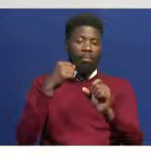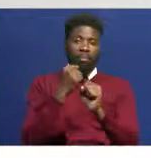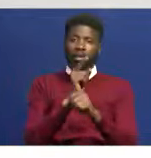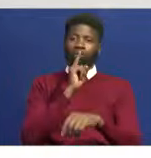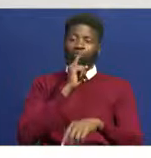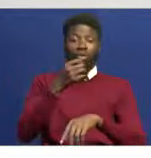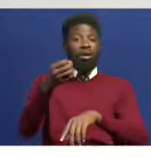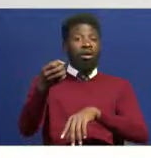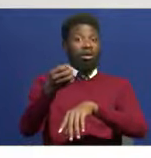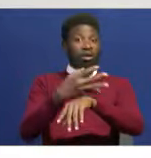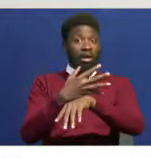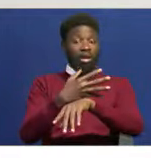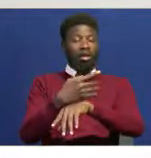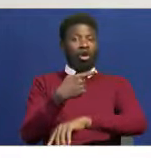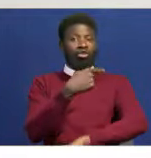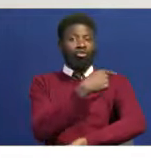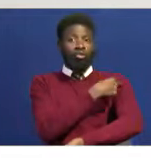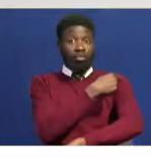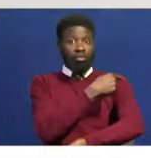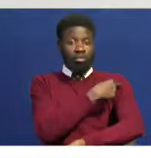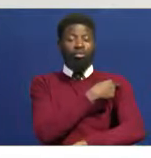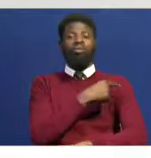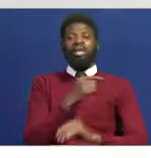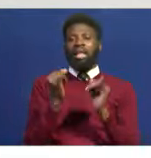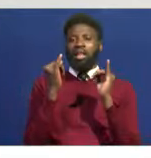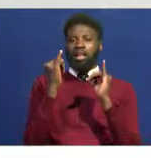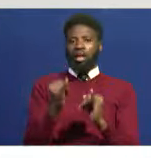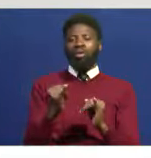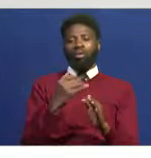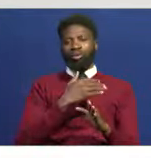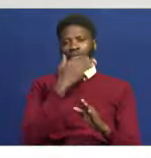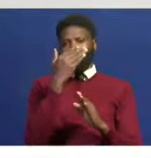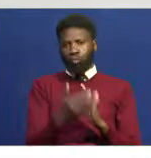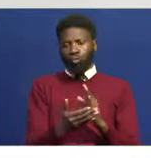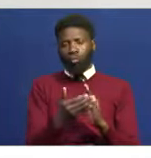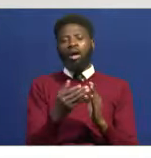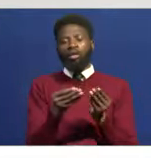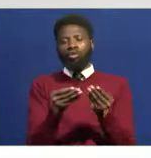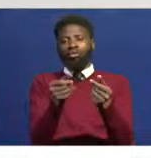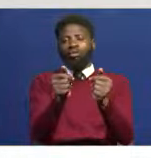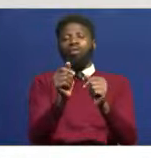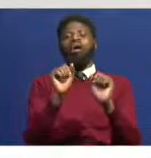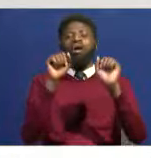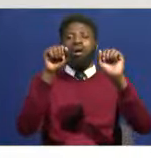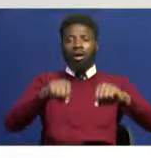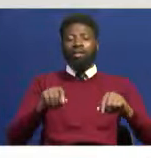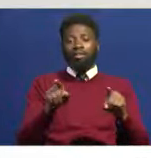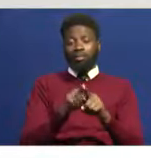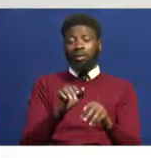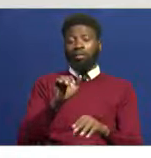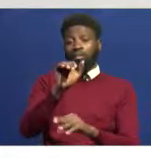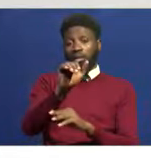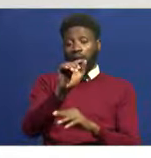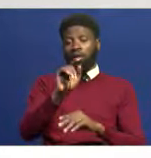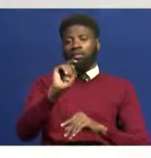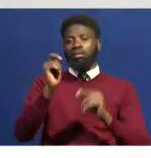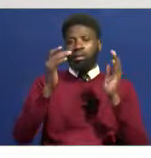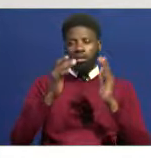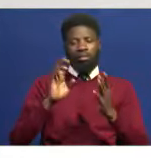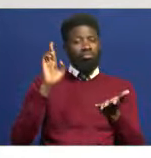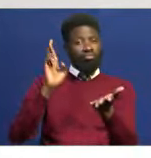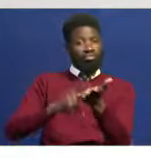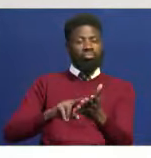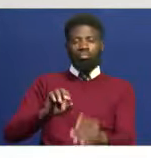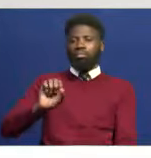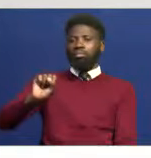covered in the new medical scheme. Dr Amoth at the same time urged citizens to register with a new social health authority, that is